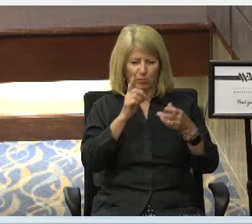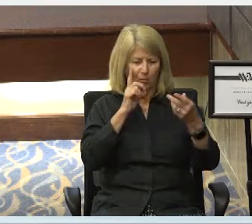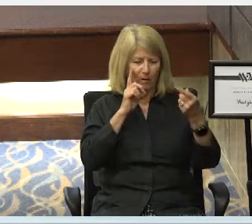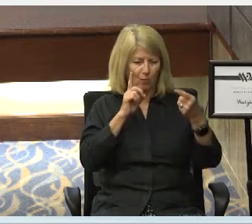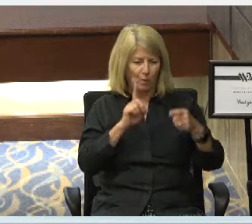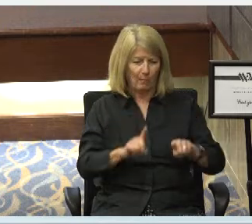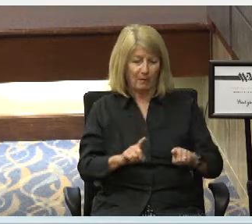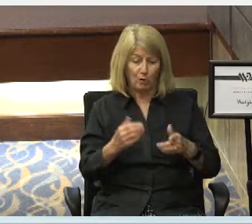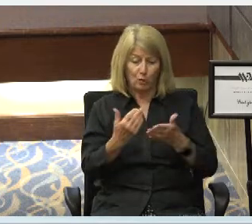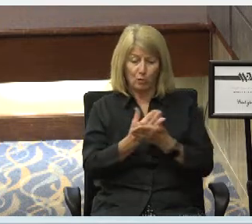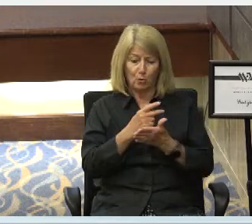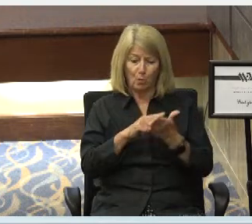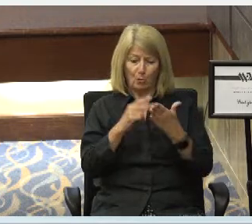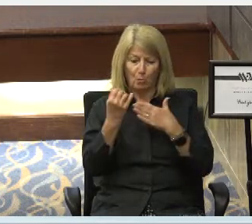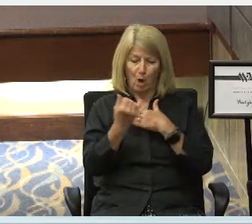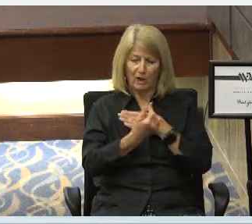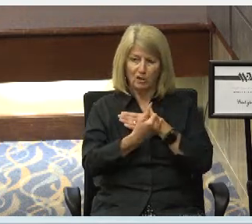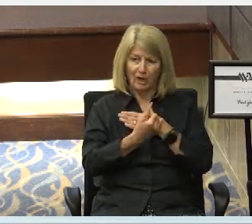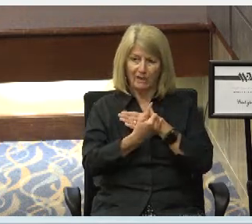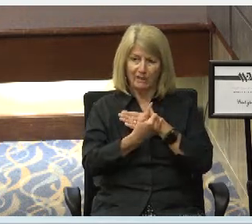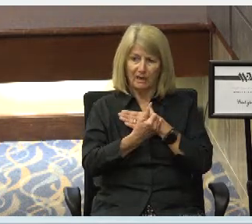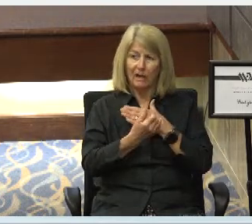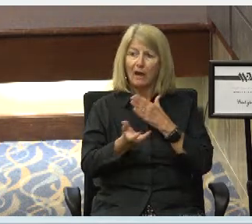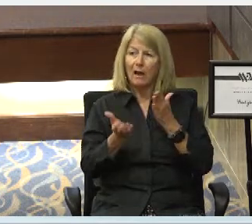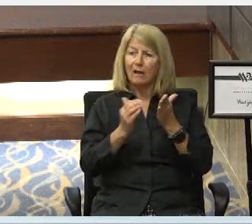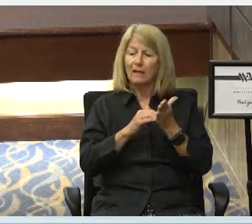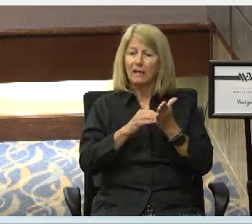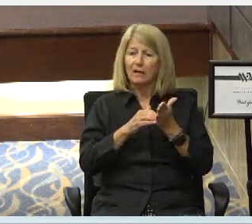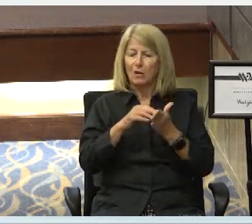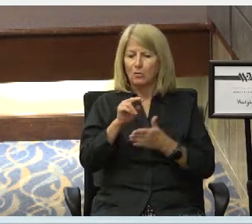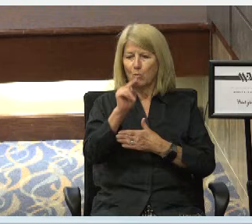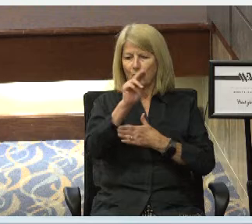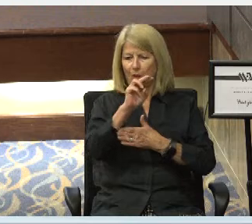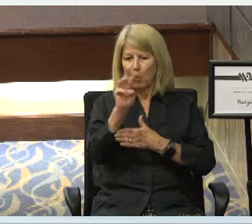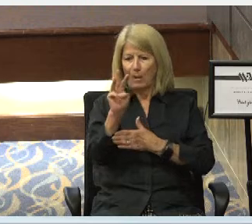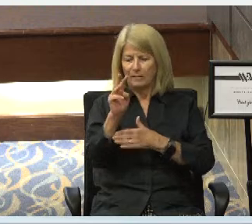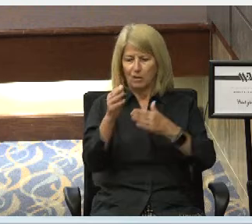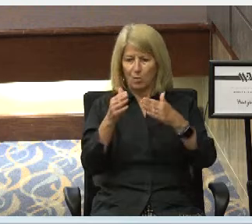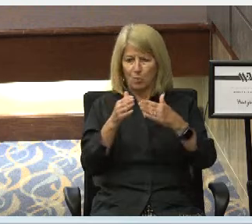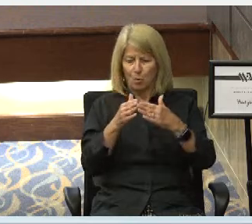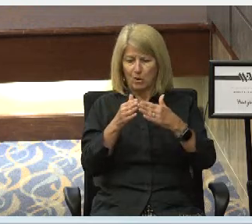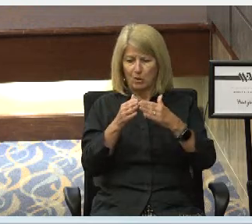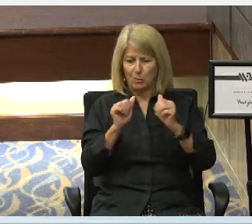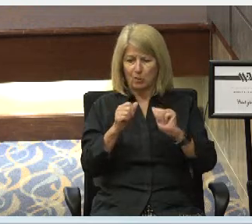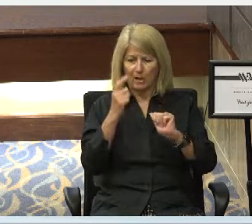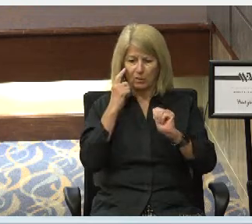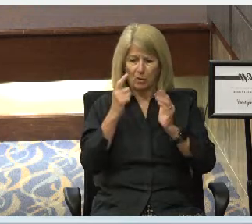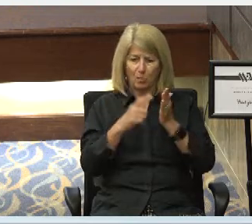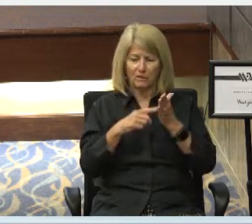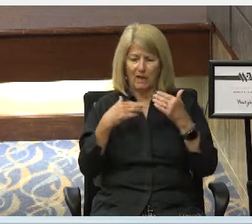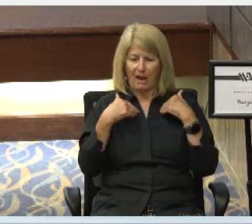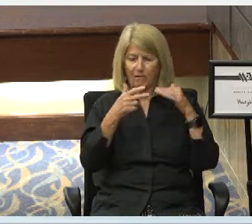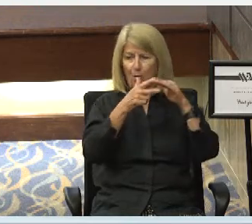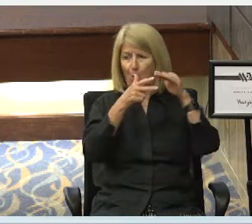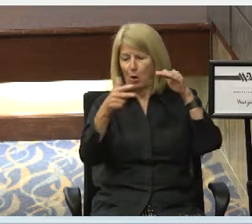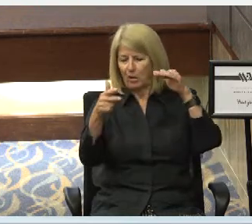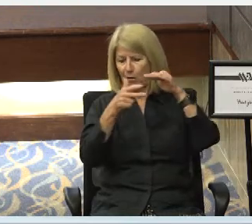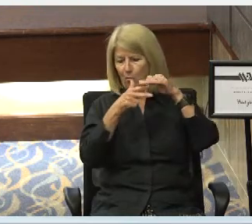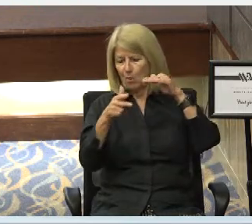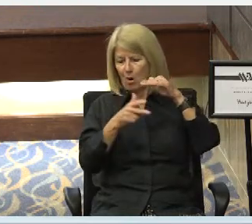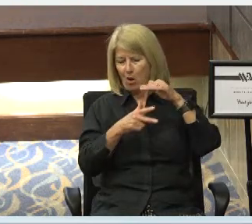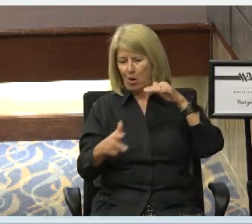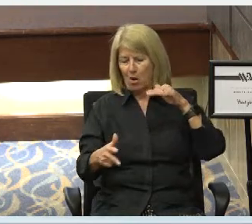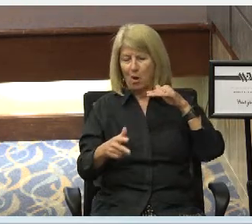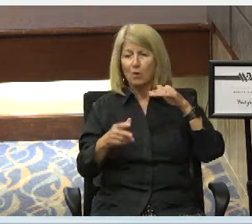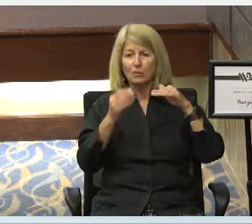project is, again, this parcel here at the northwest corner of Clay. And you can see here it has parking garage, some residential,